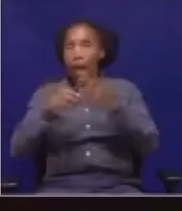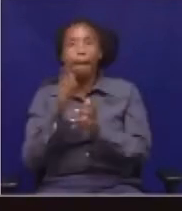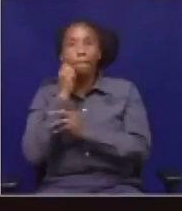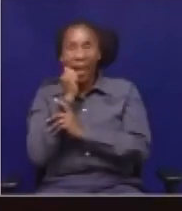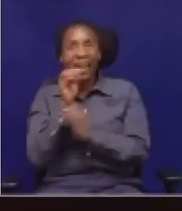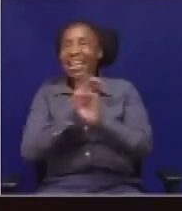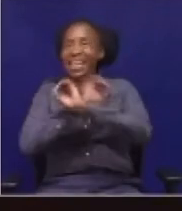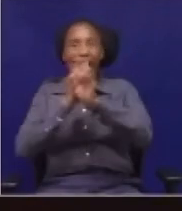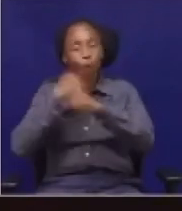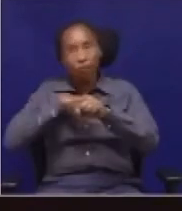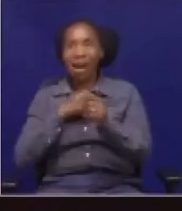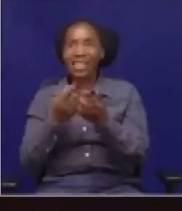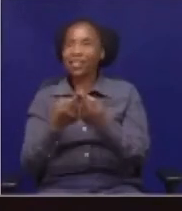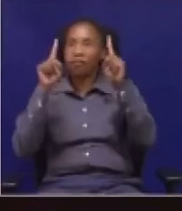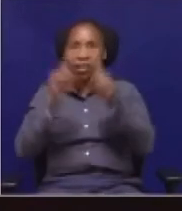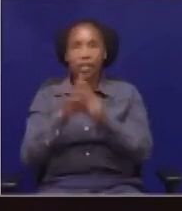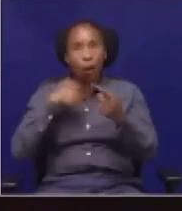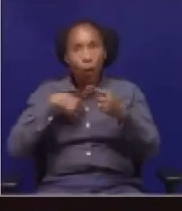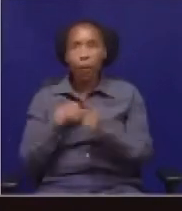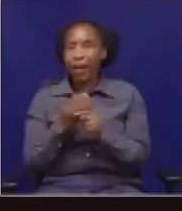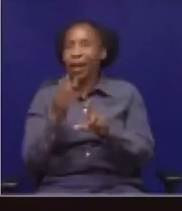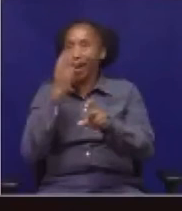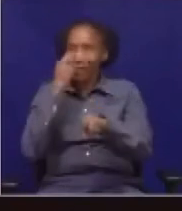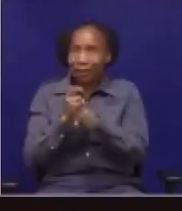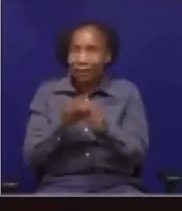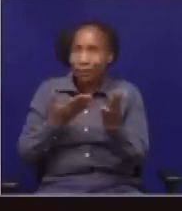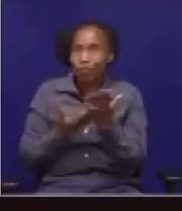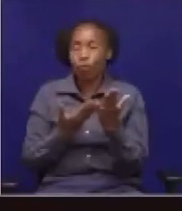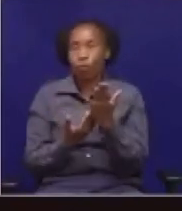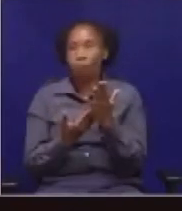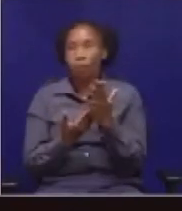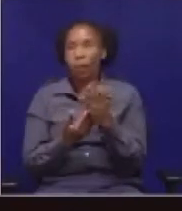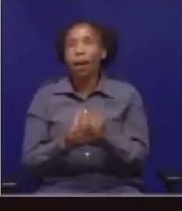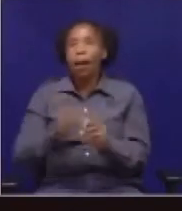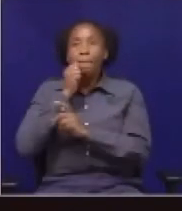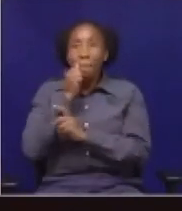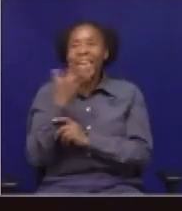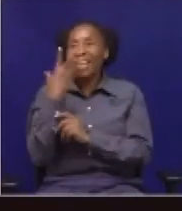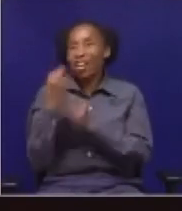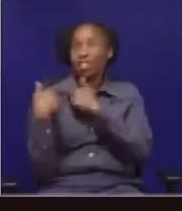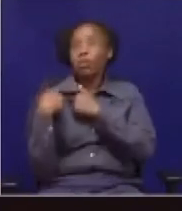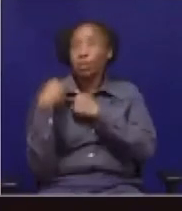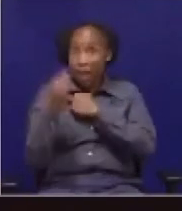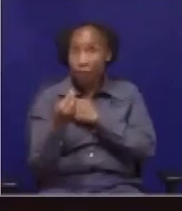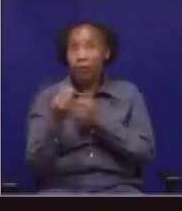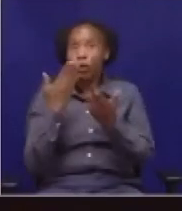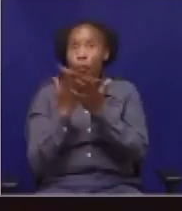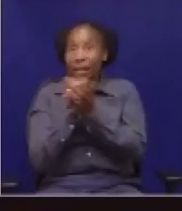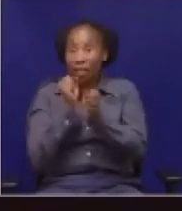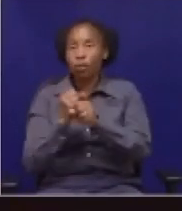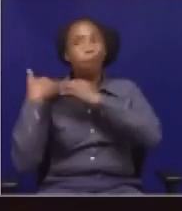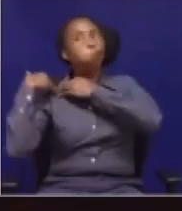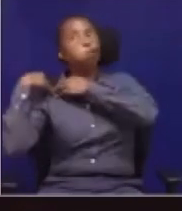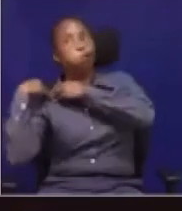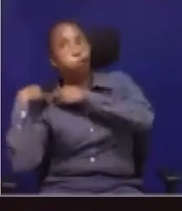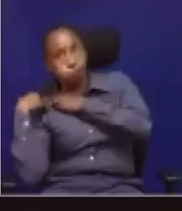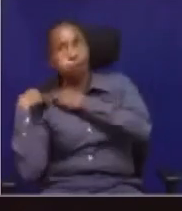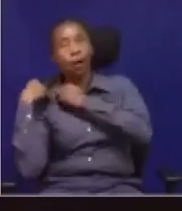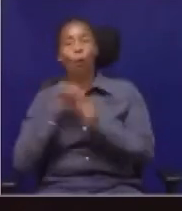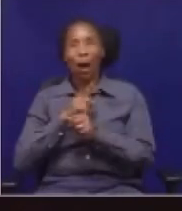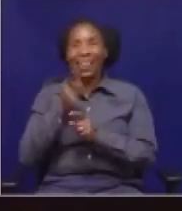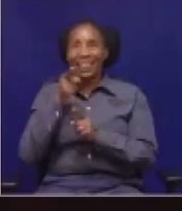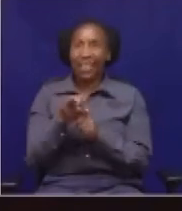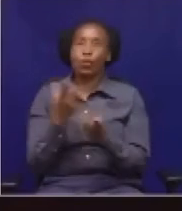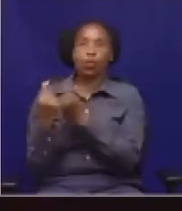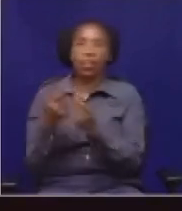more often than not lay at the hands of violent men, and men have the responsibility to bear this burden. There must be